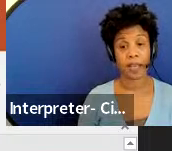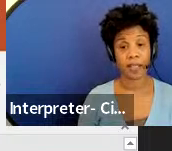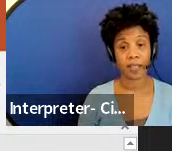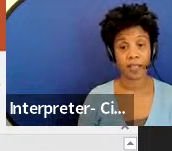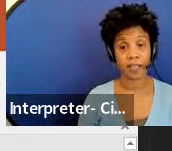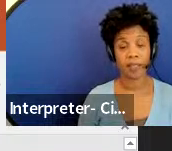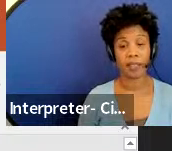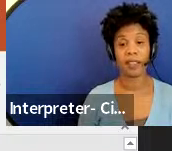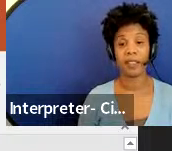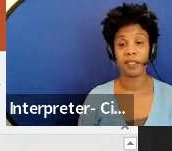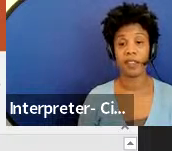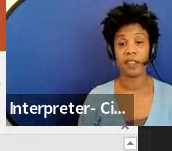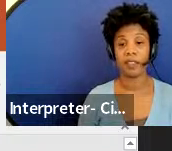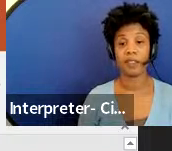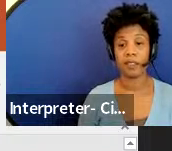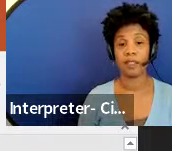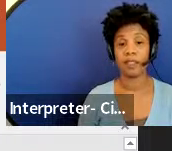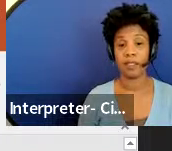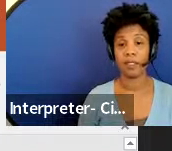But